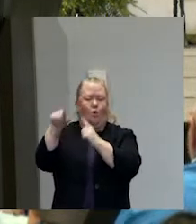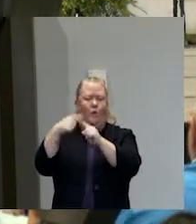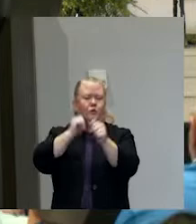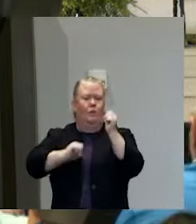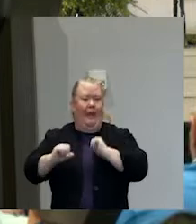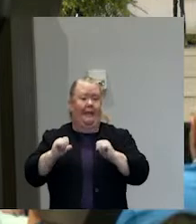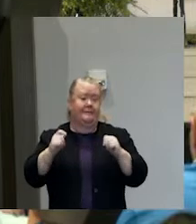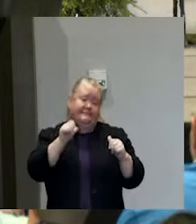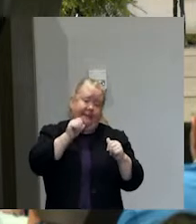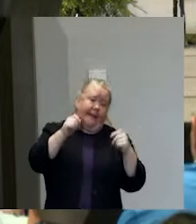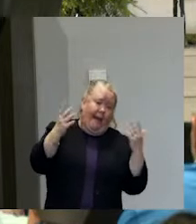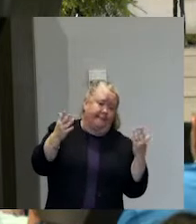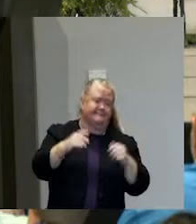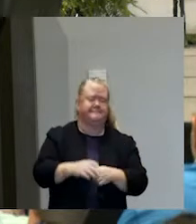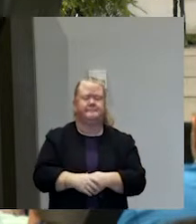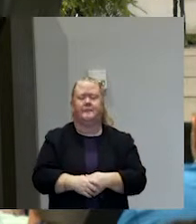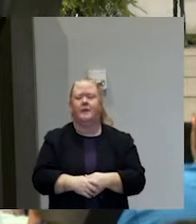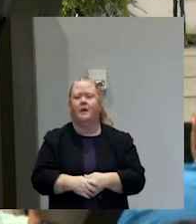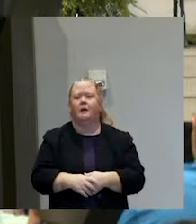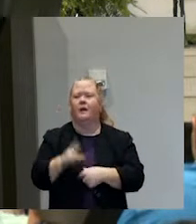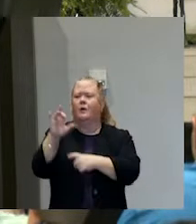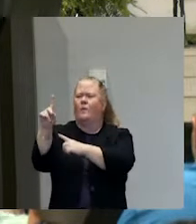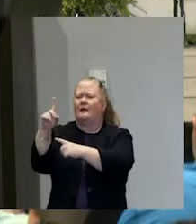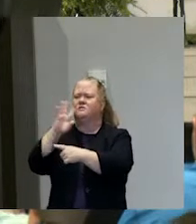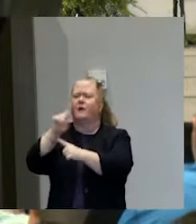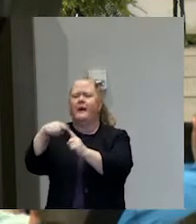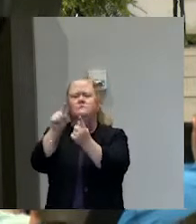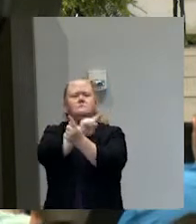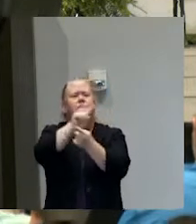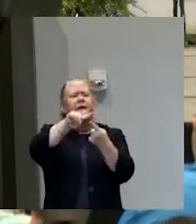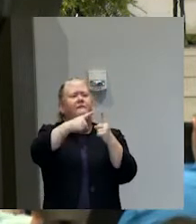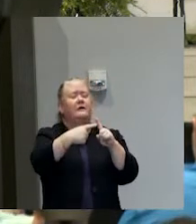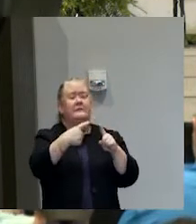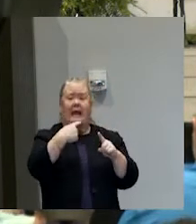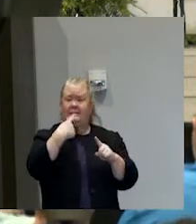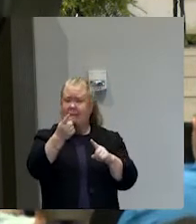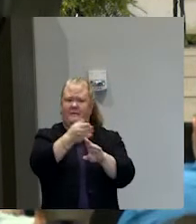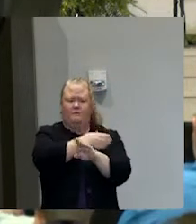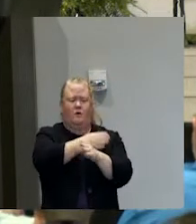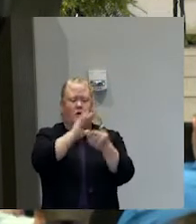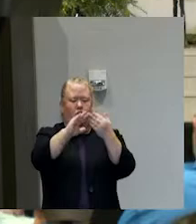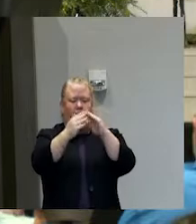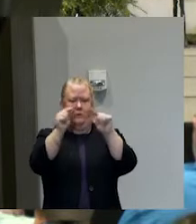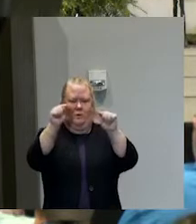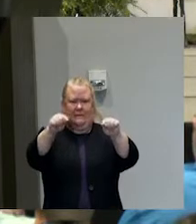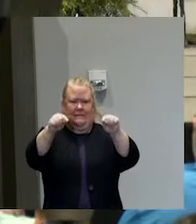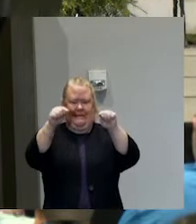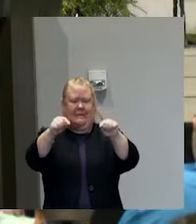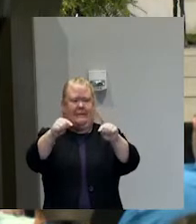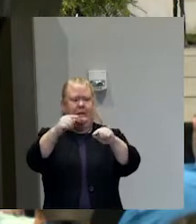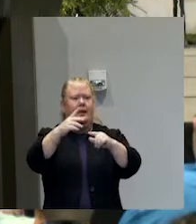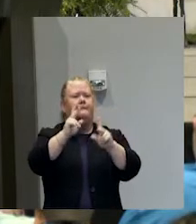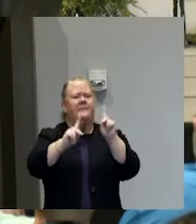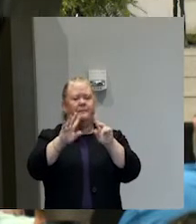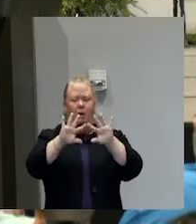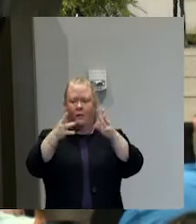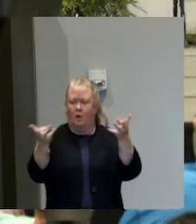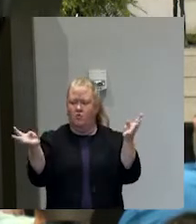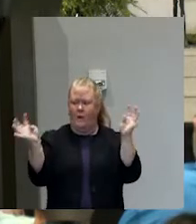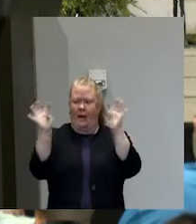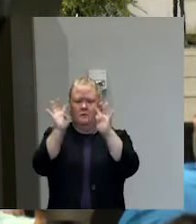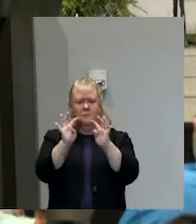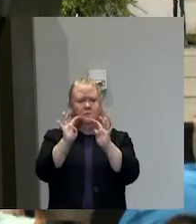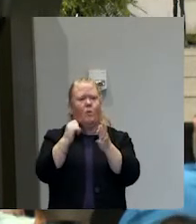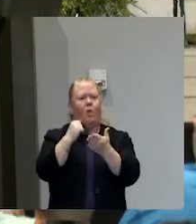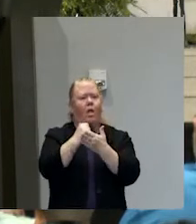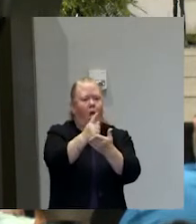And Rick said about making friends, and sort of what I alluded to is community. Build people around you that are gonna help you make stuff,